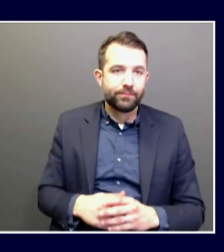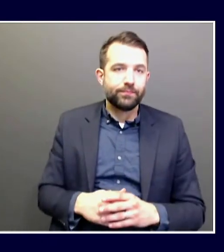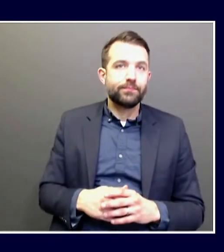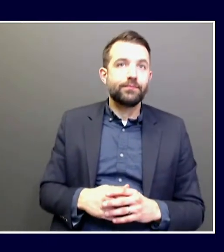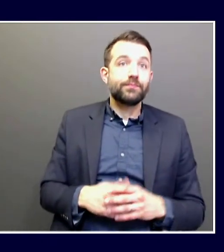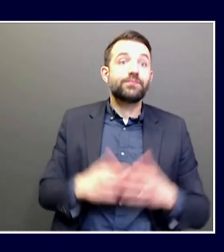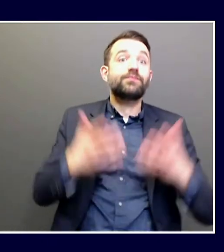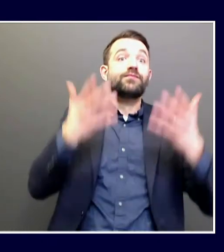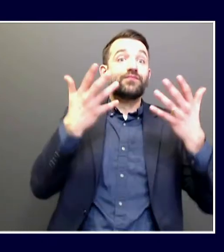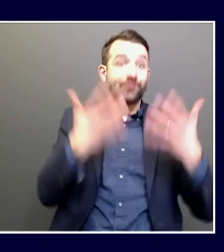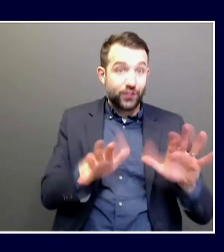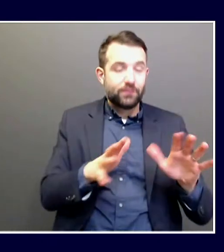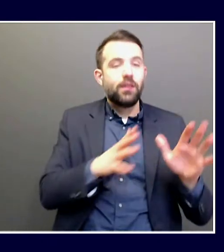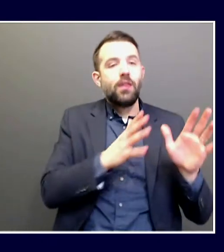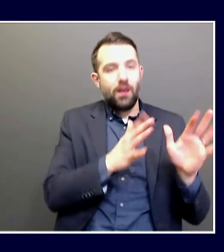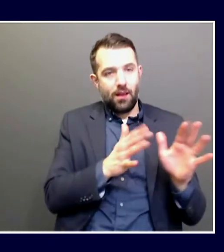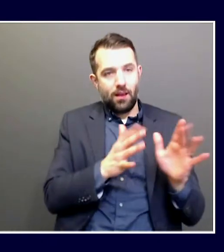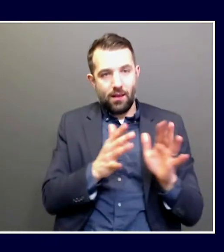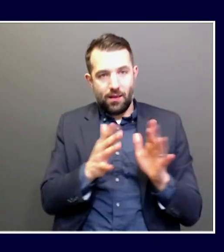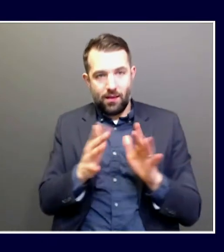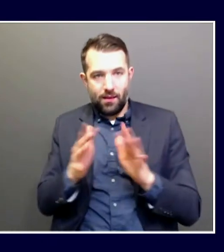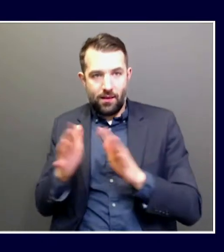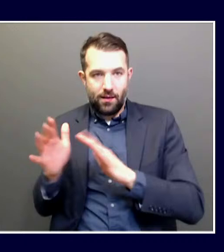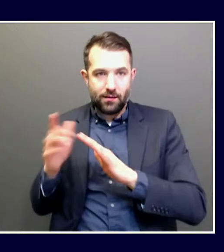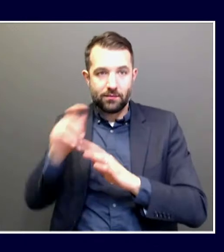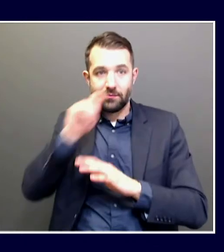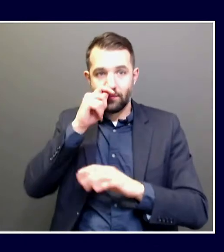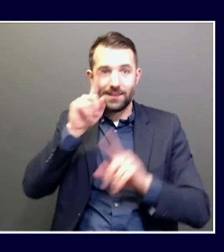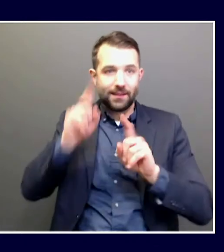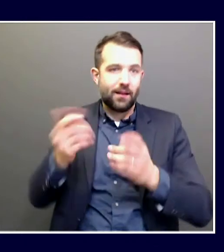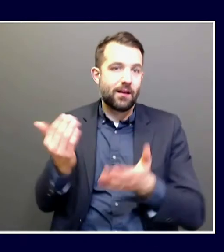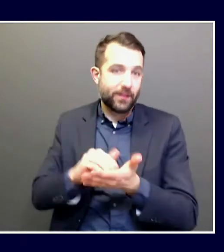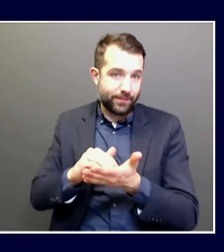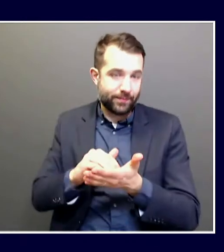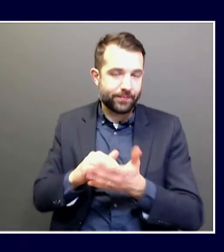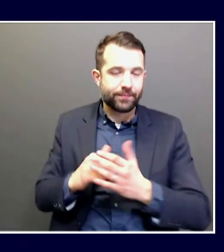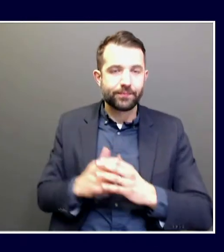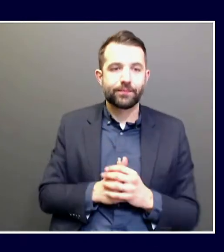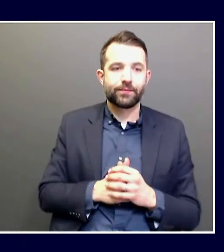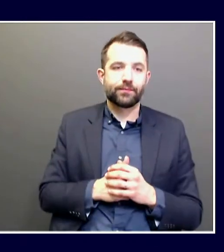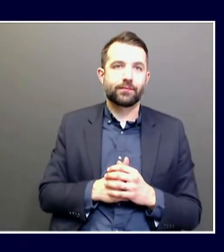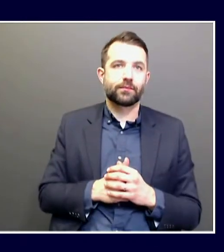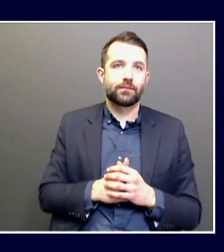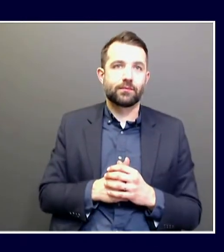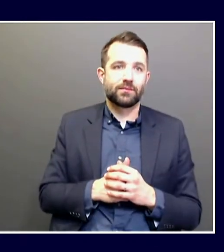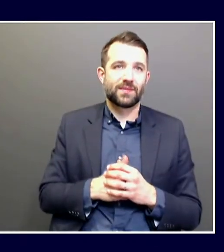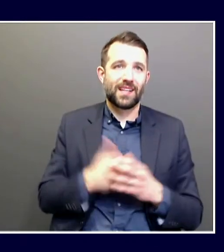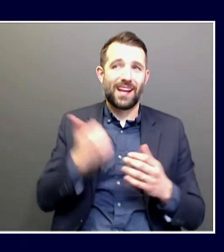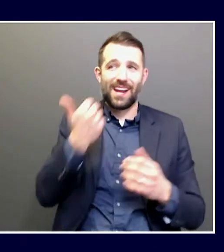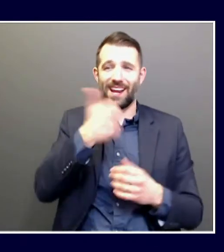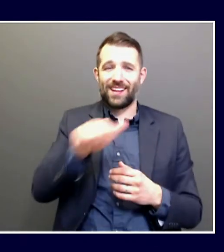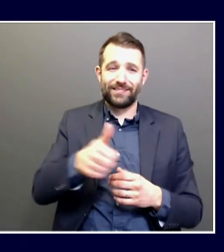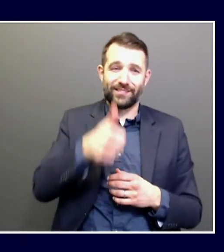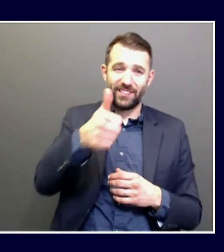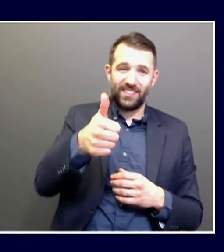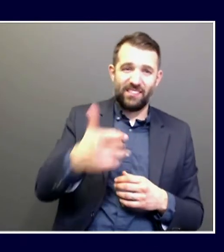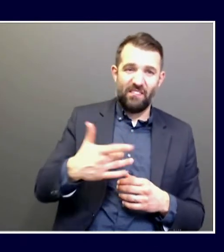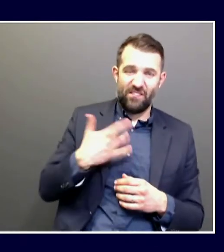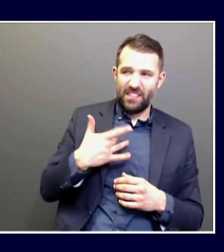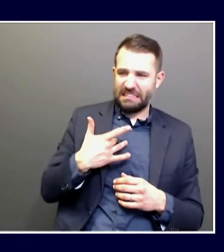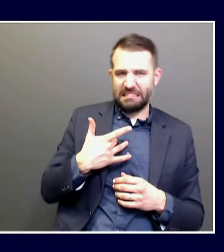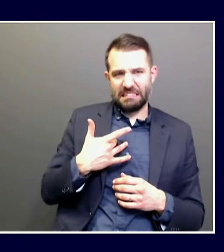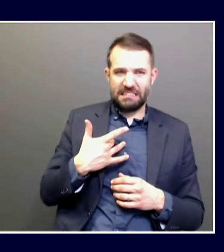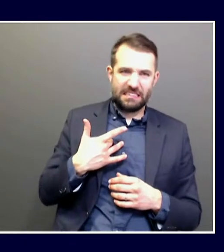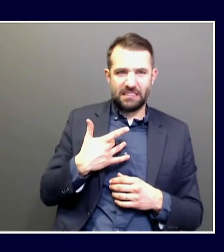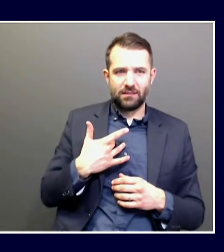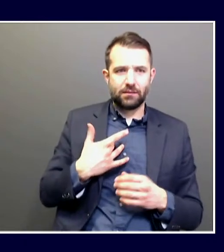make sure you're testing beforehand. In addition, anything that you might be doing where yourself, you may be at a higher risk. If you're